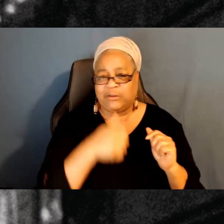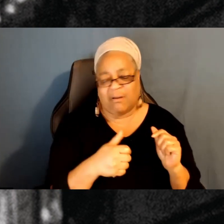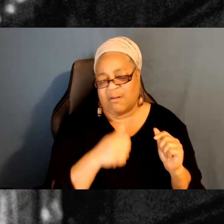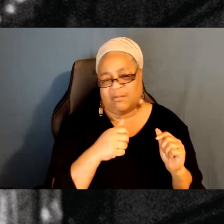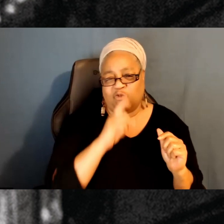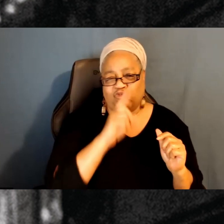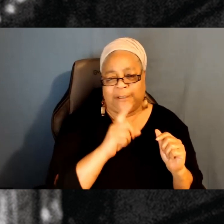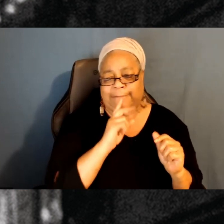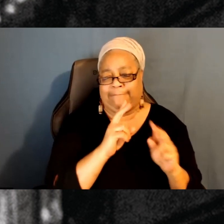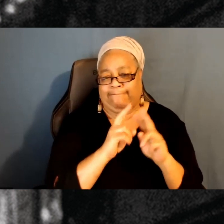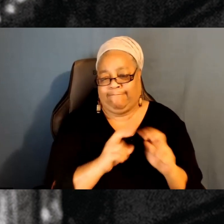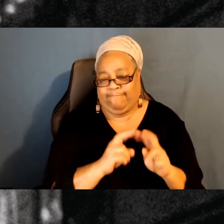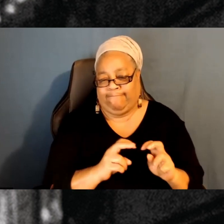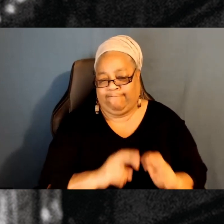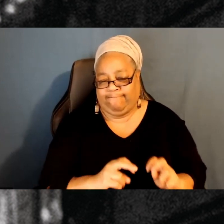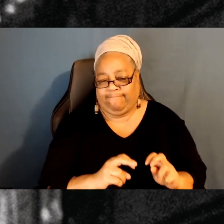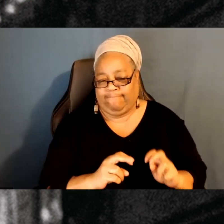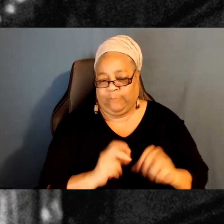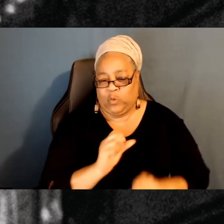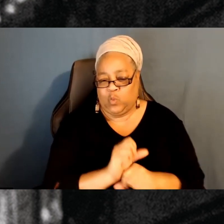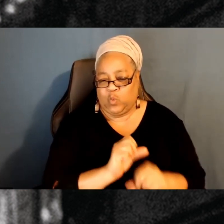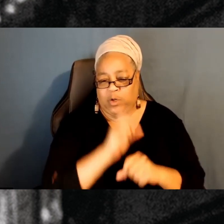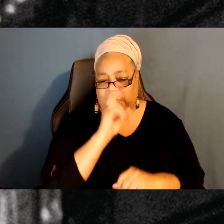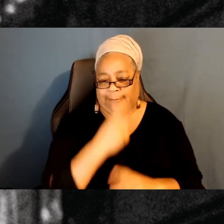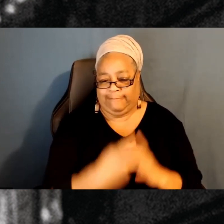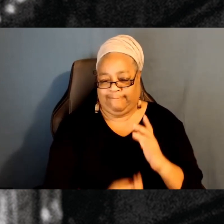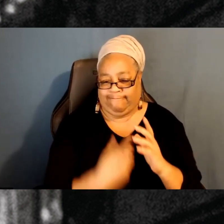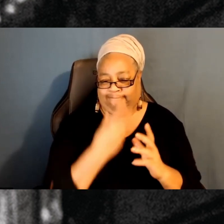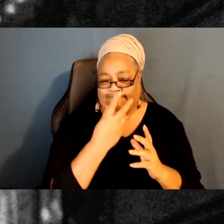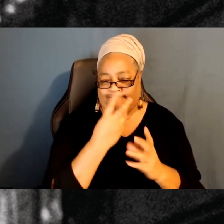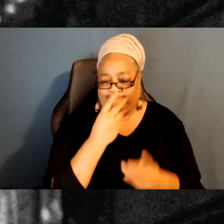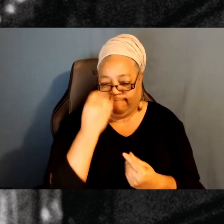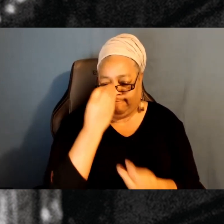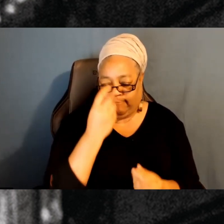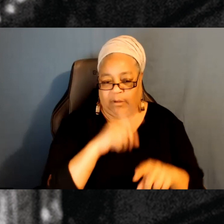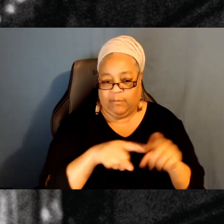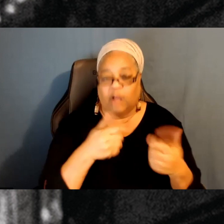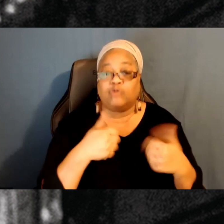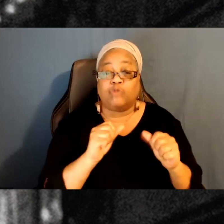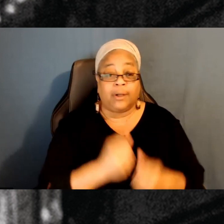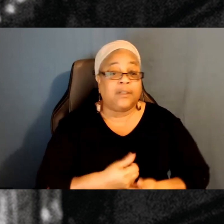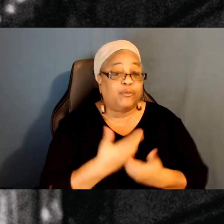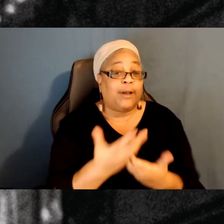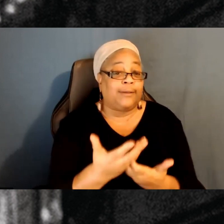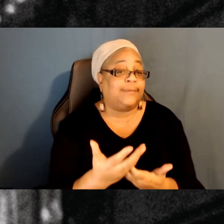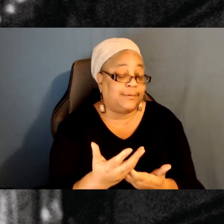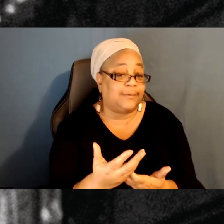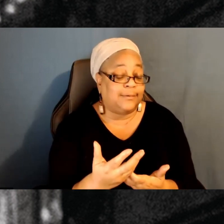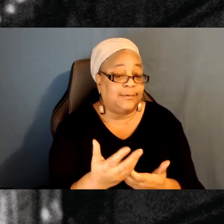to analyze the works that I engage in them, but to try and express them and to give an